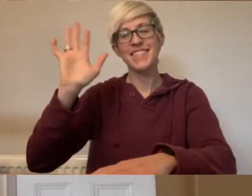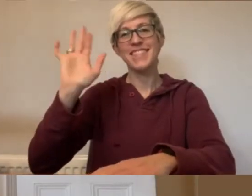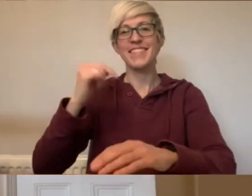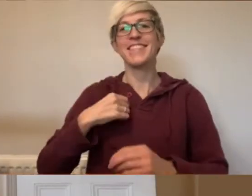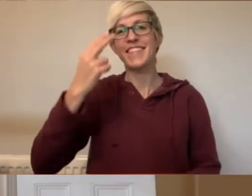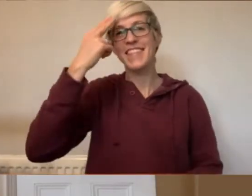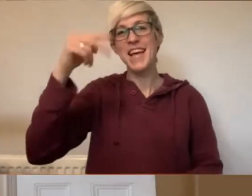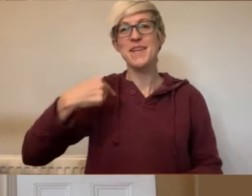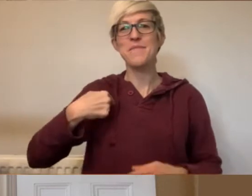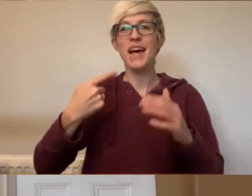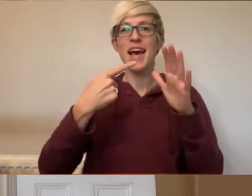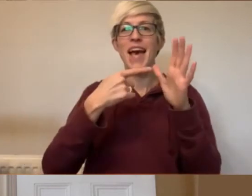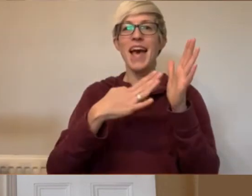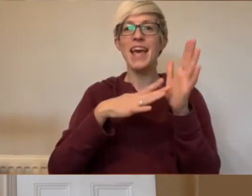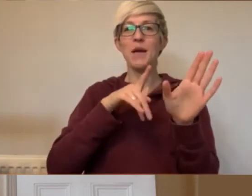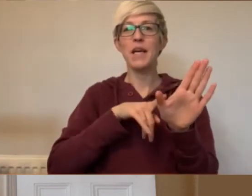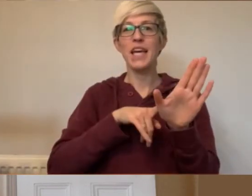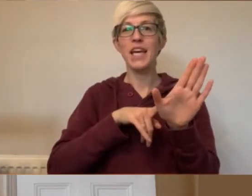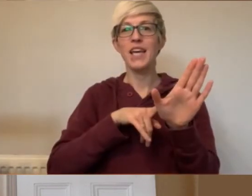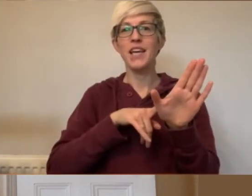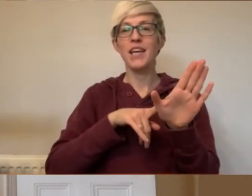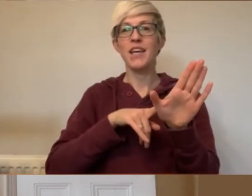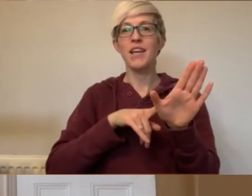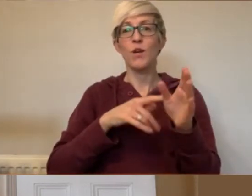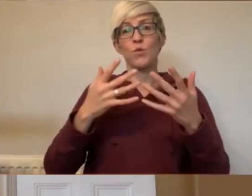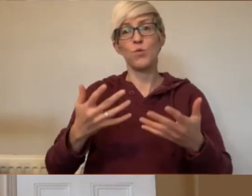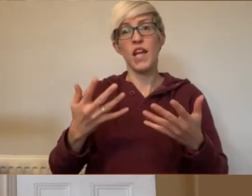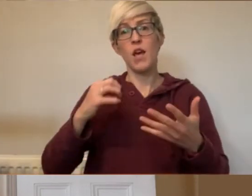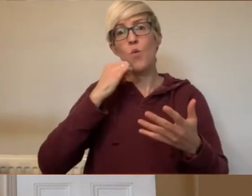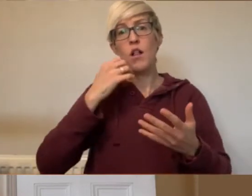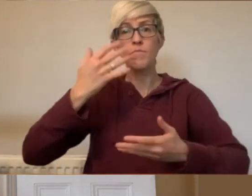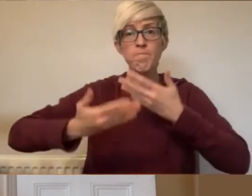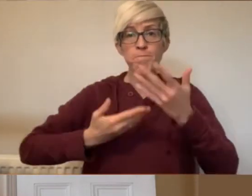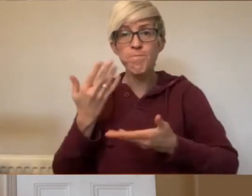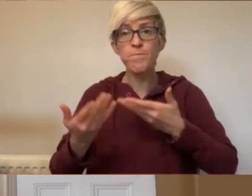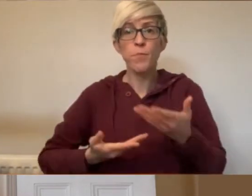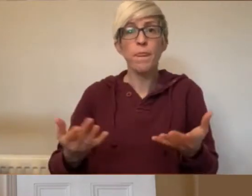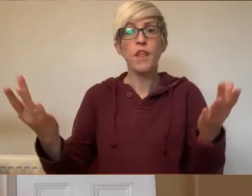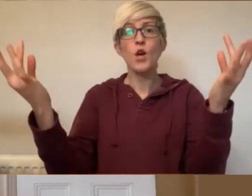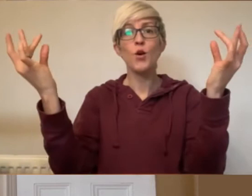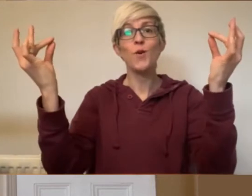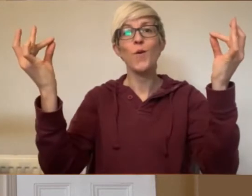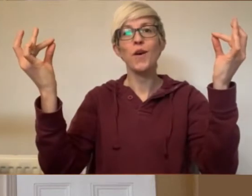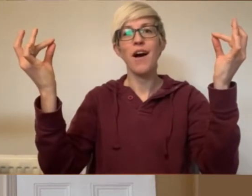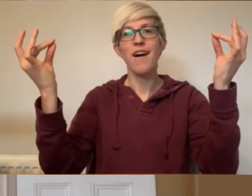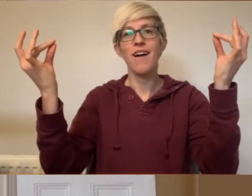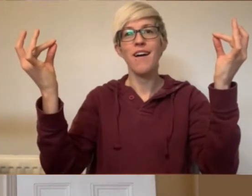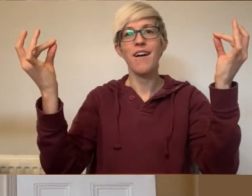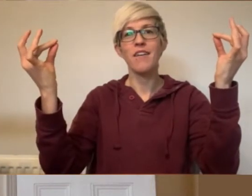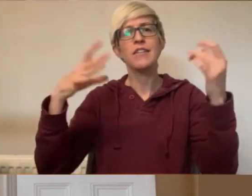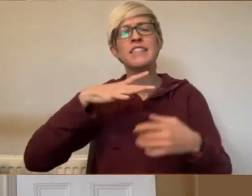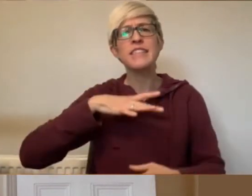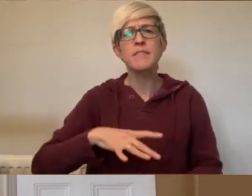Hi everybody, so my name's Amy. I'm going to be guiding you through some yoga today. All you are going